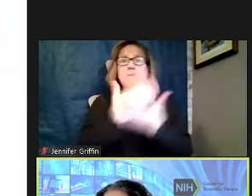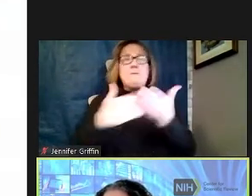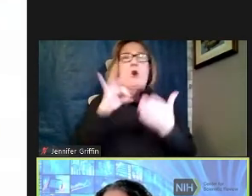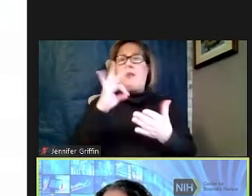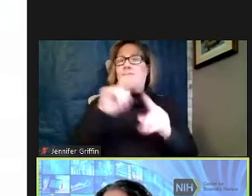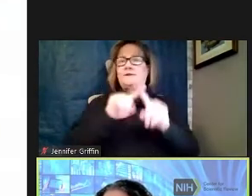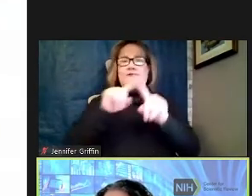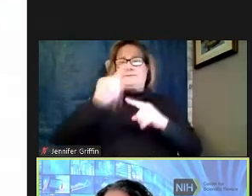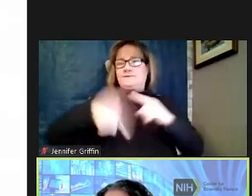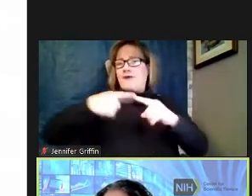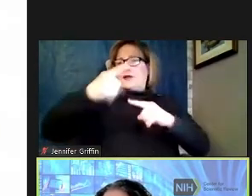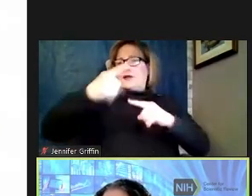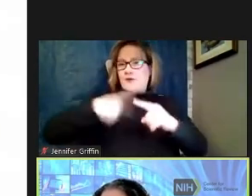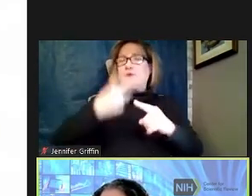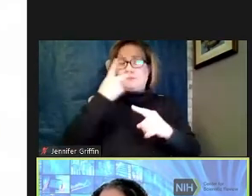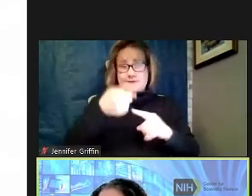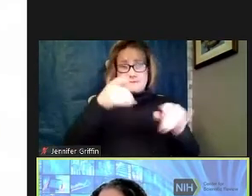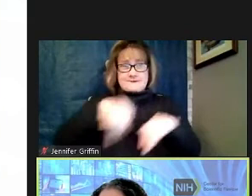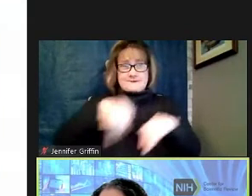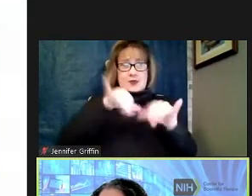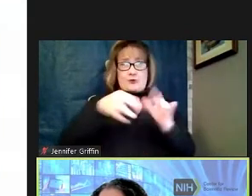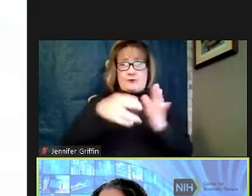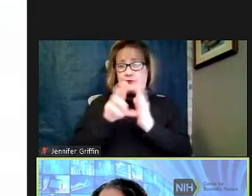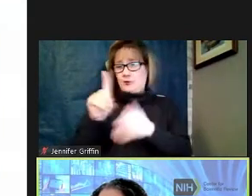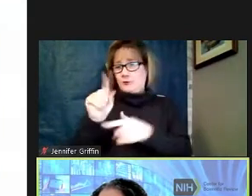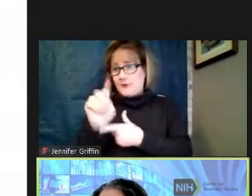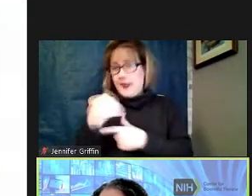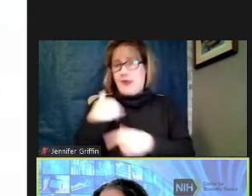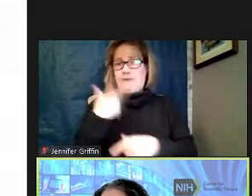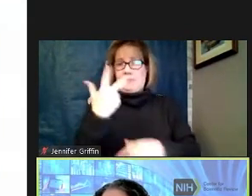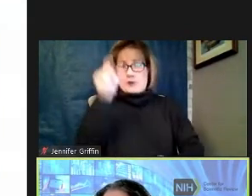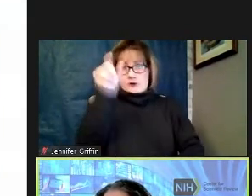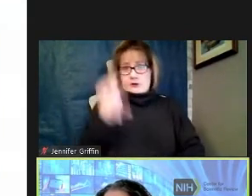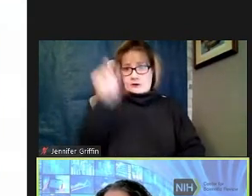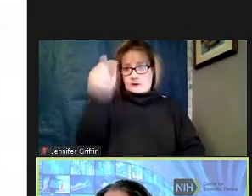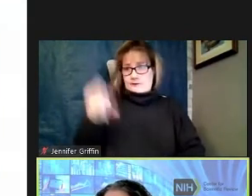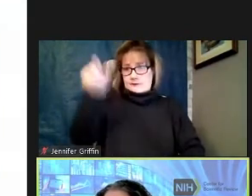see those standard review dates. And again, these 3 columns are